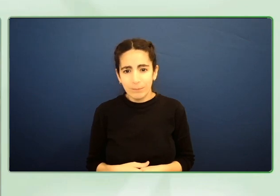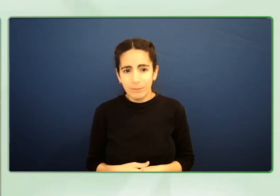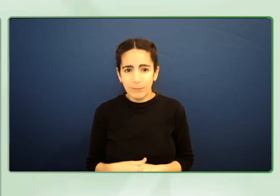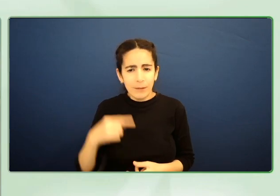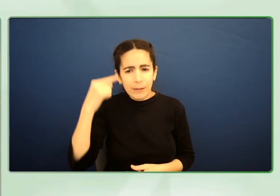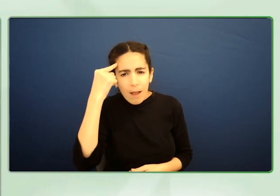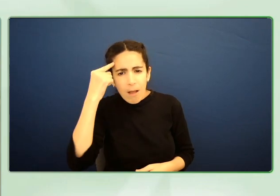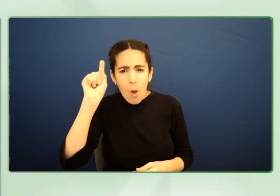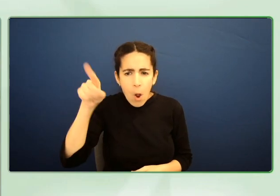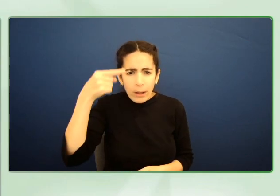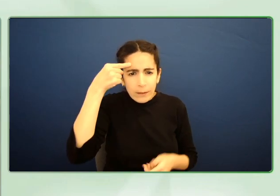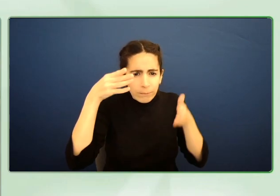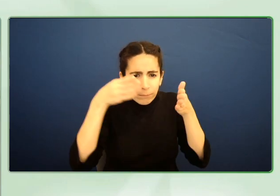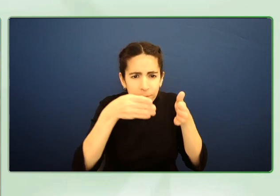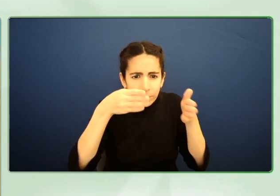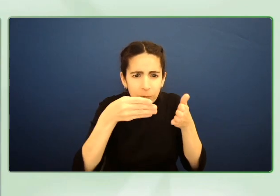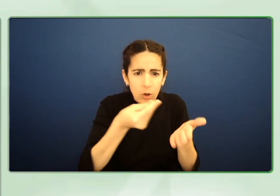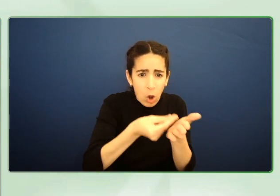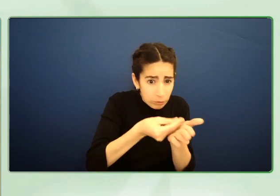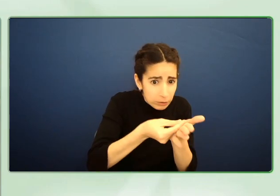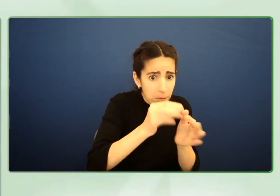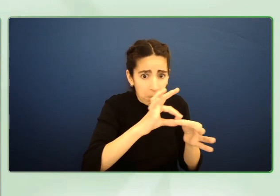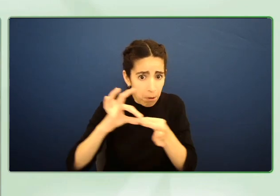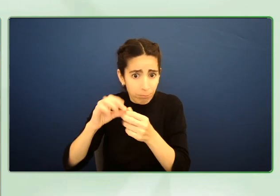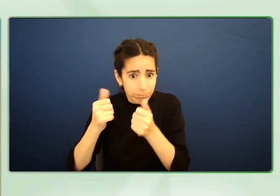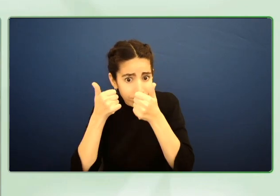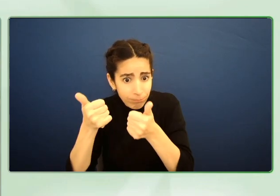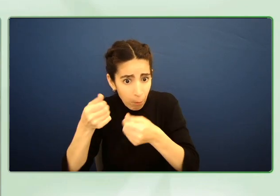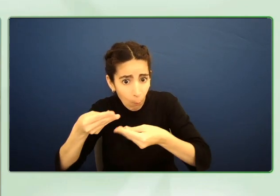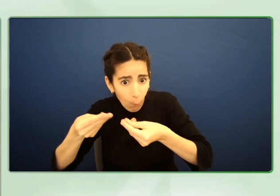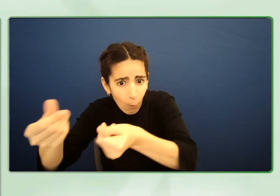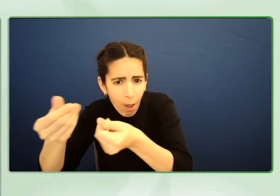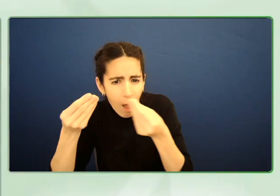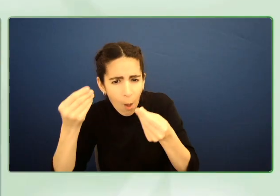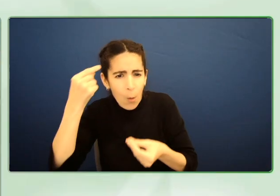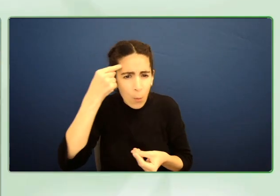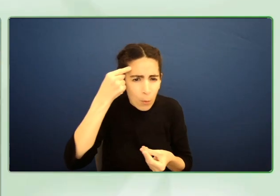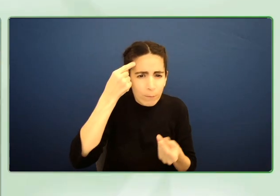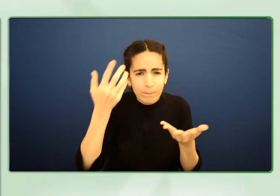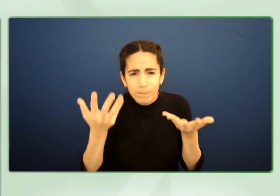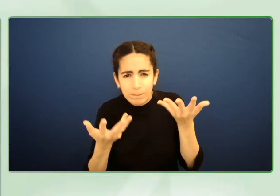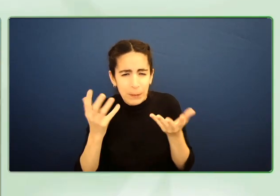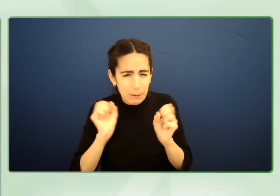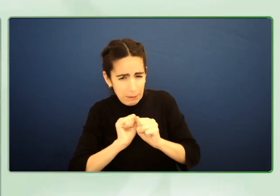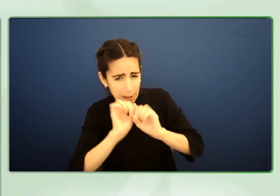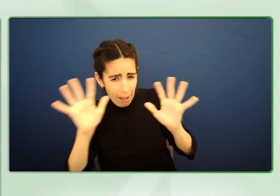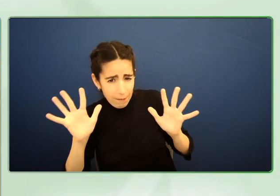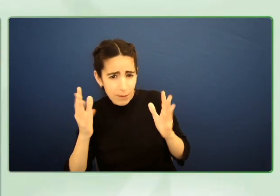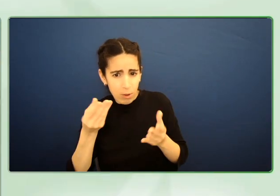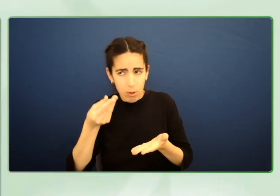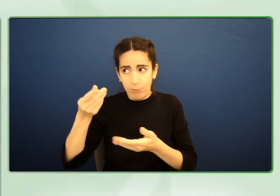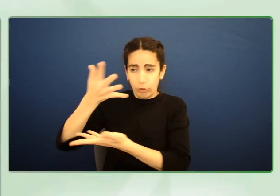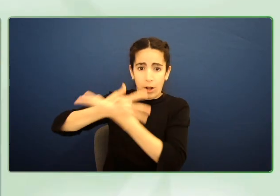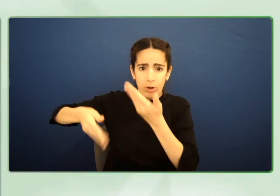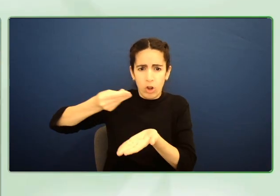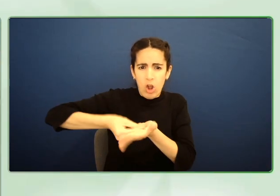maybe clarify then, is it not the change of costs to society? So if we look historically around disability, and I said it at the opening, technology used to be